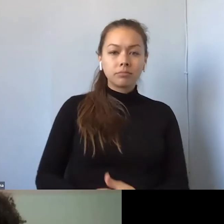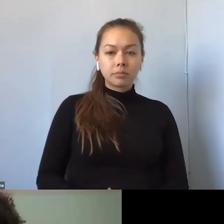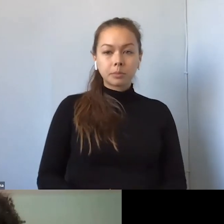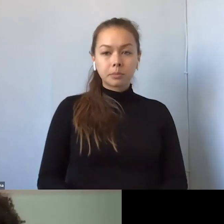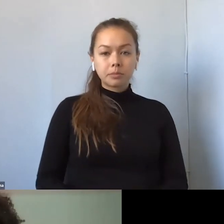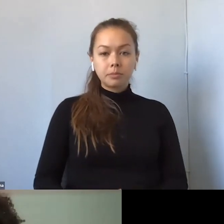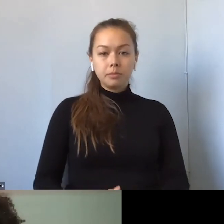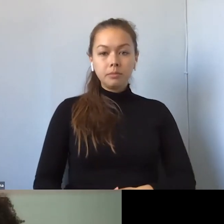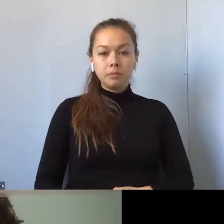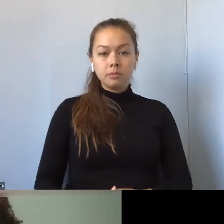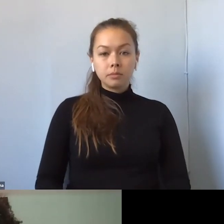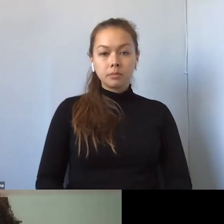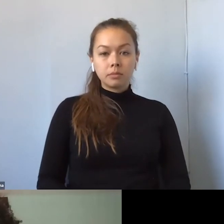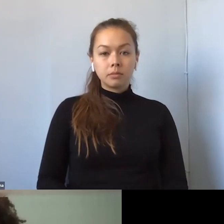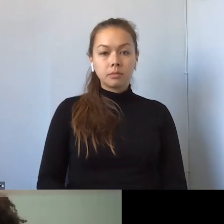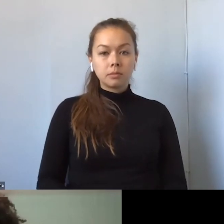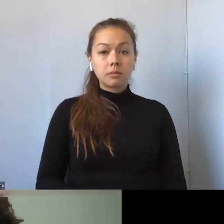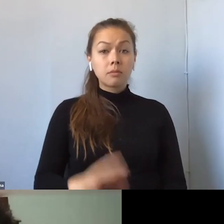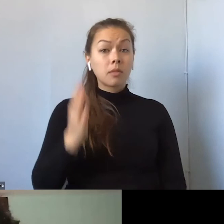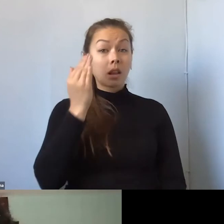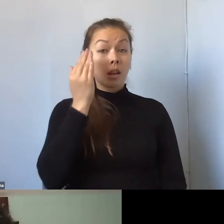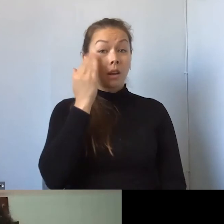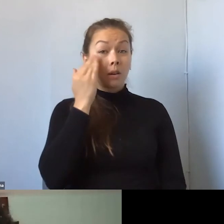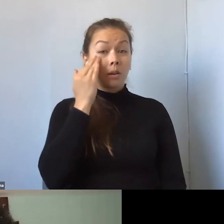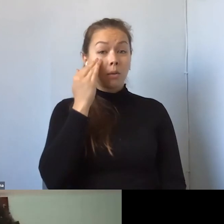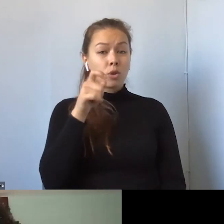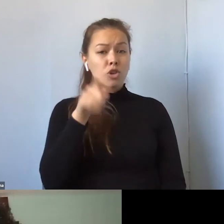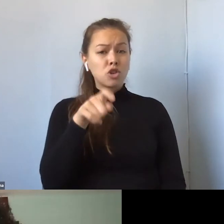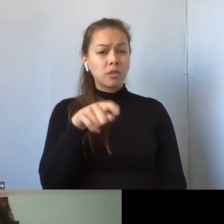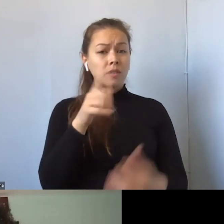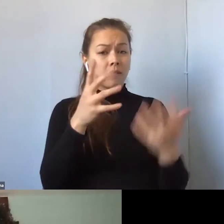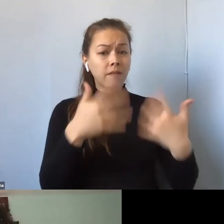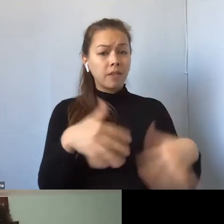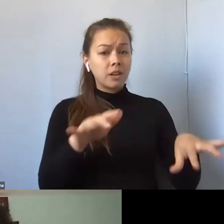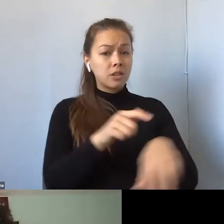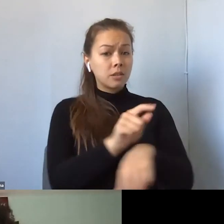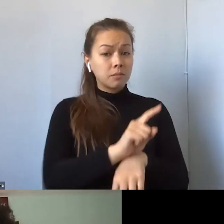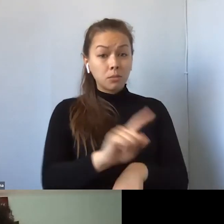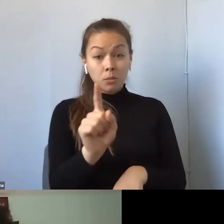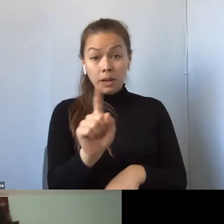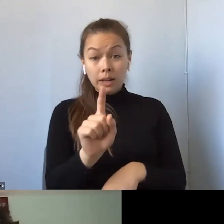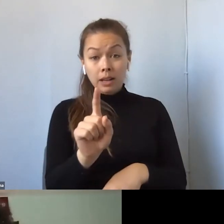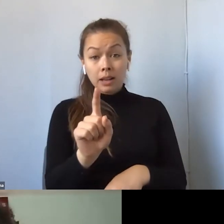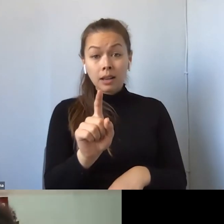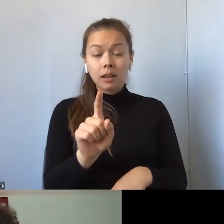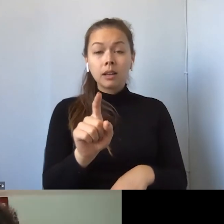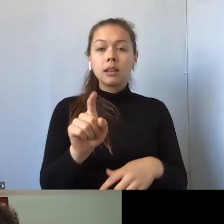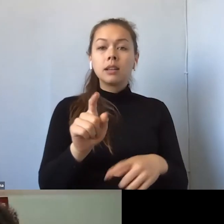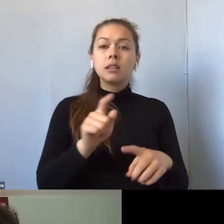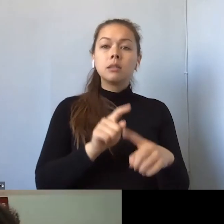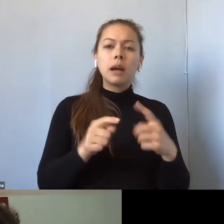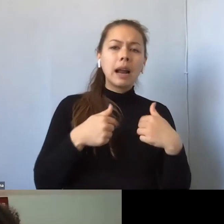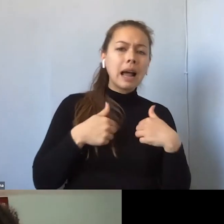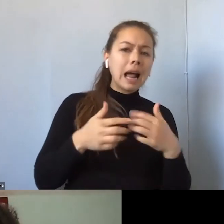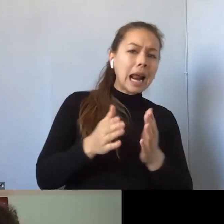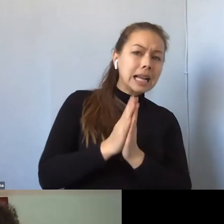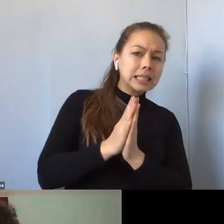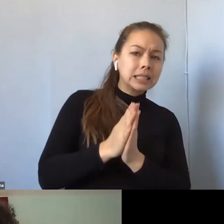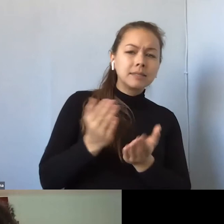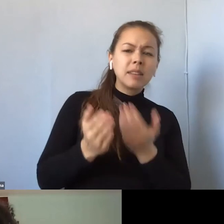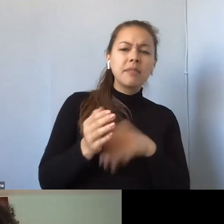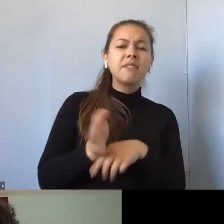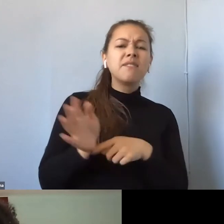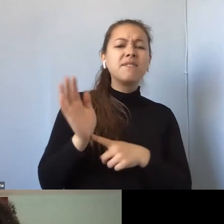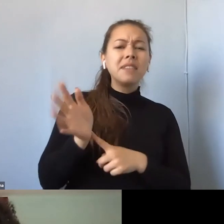I know that we're supposed to finish at 1, but I'm going to ask you just to give us 5 minutes.